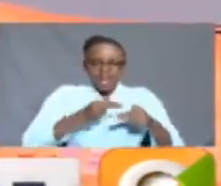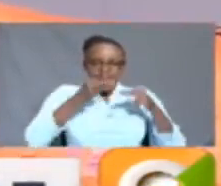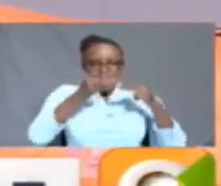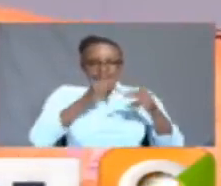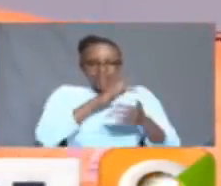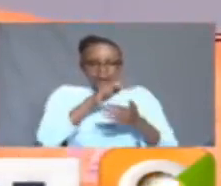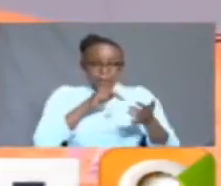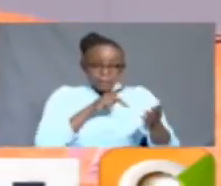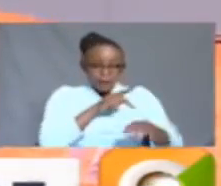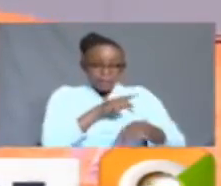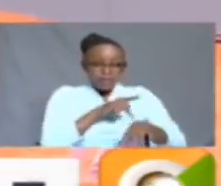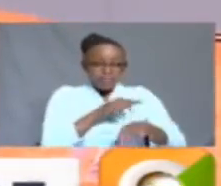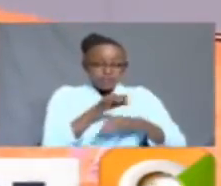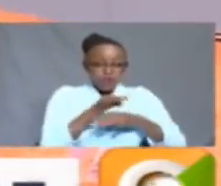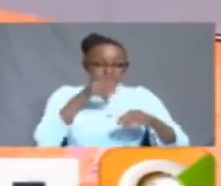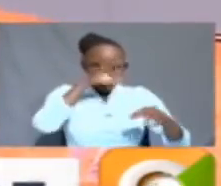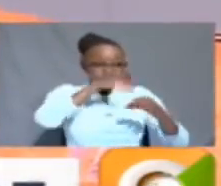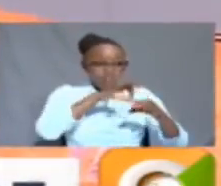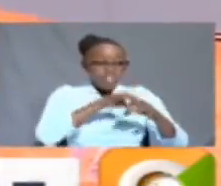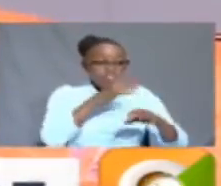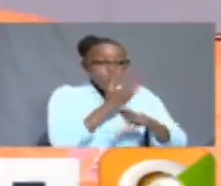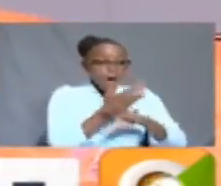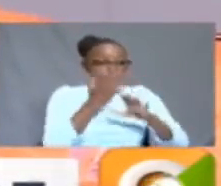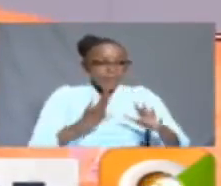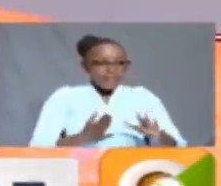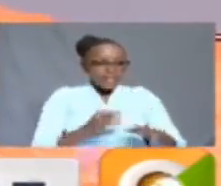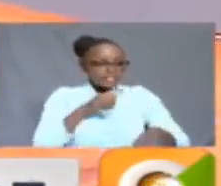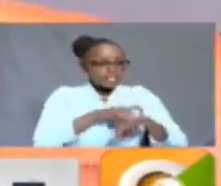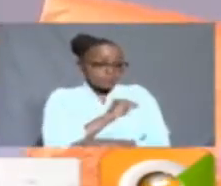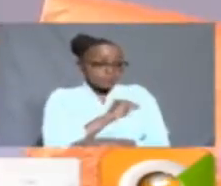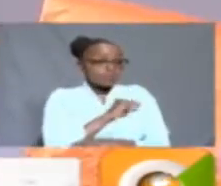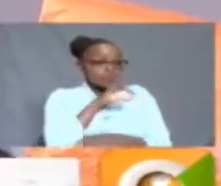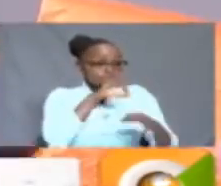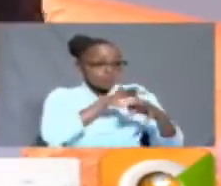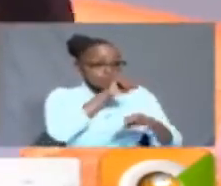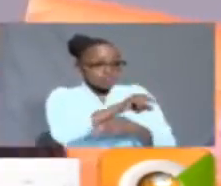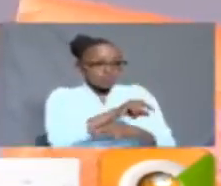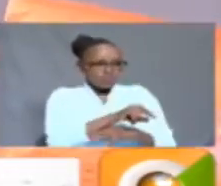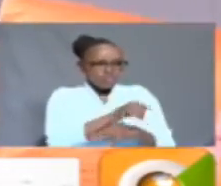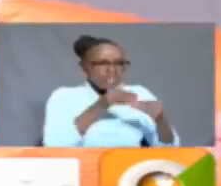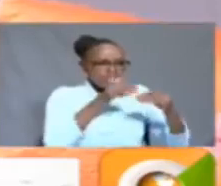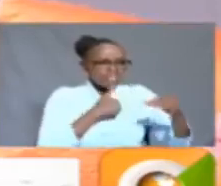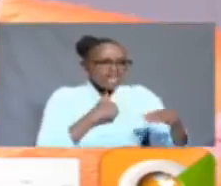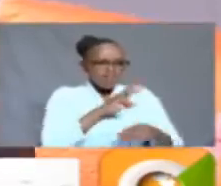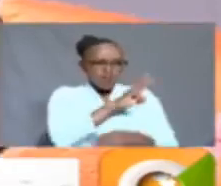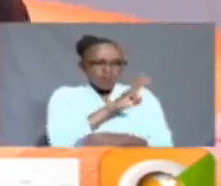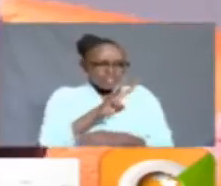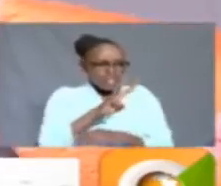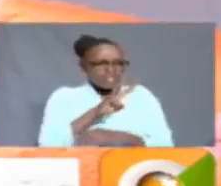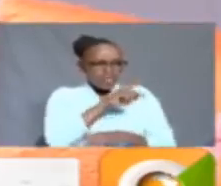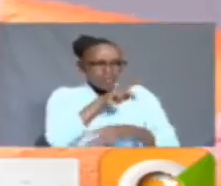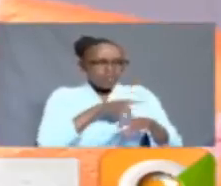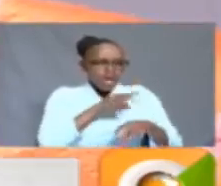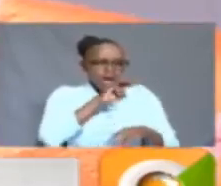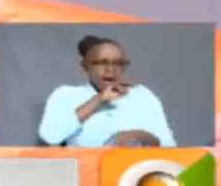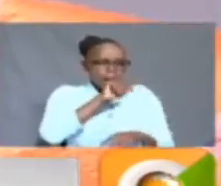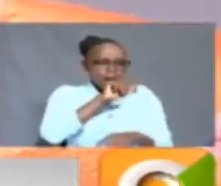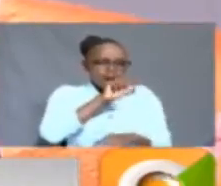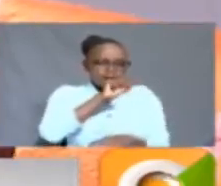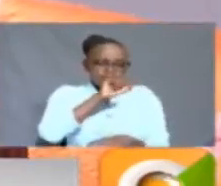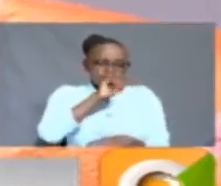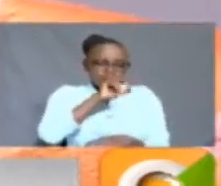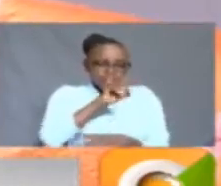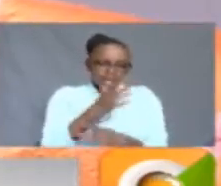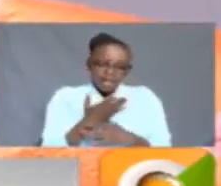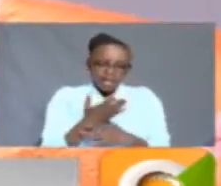call yourself you are an elected leader and you are a beggar, I have no time for you. We had leaders in Western Province, Masinde Muliro, the